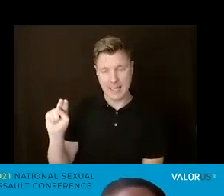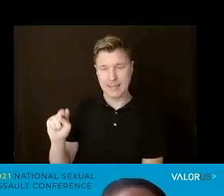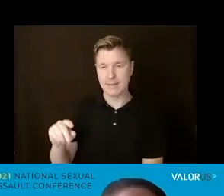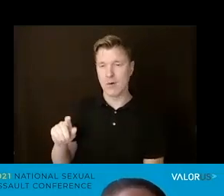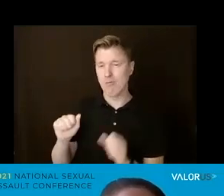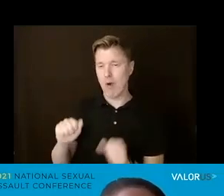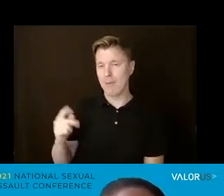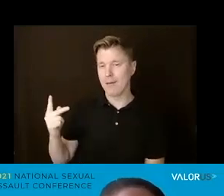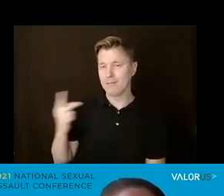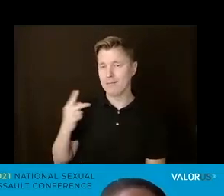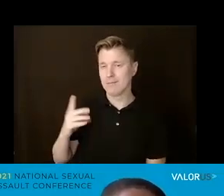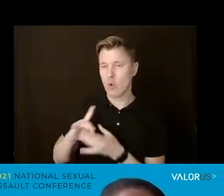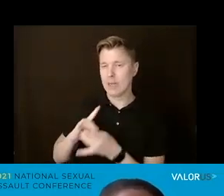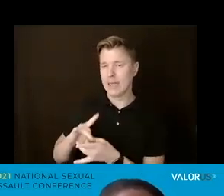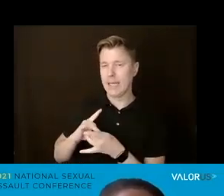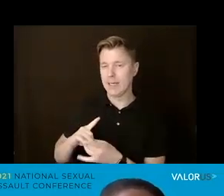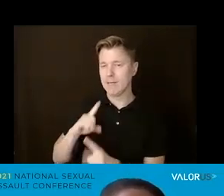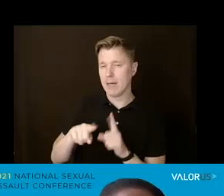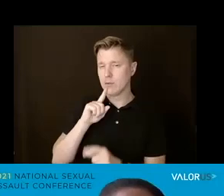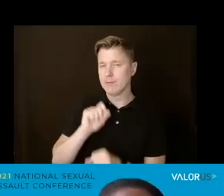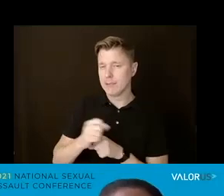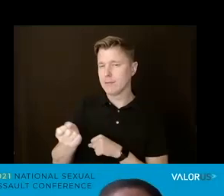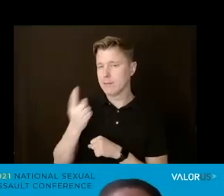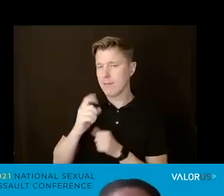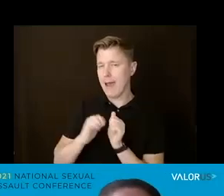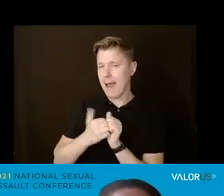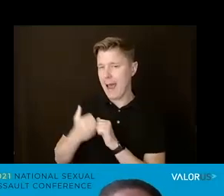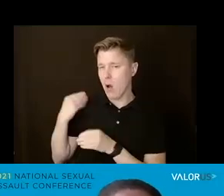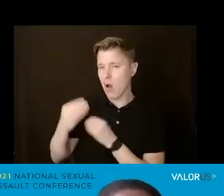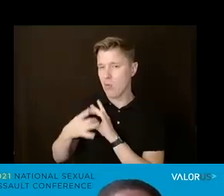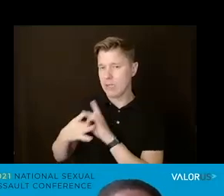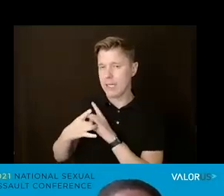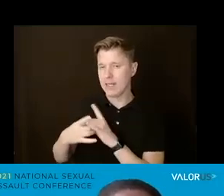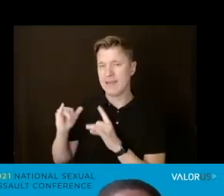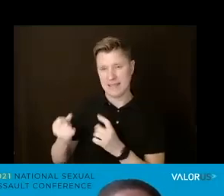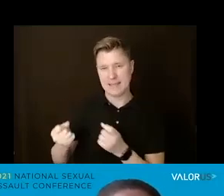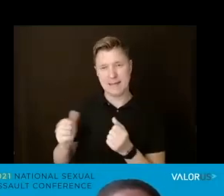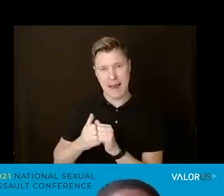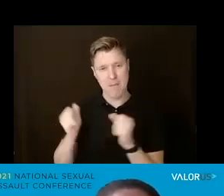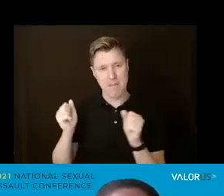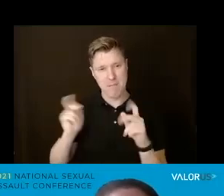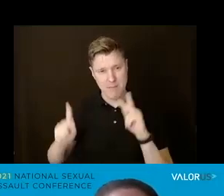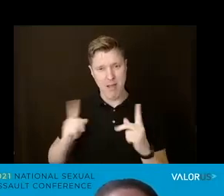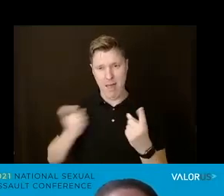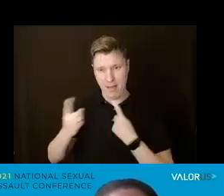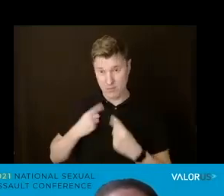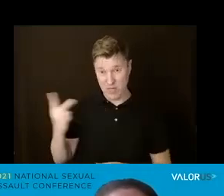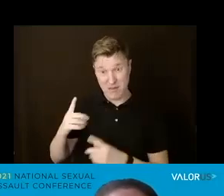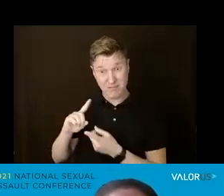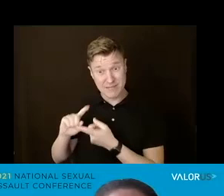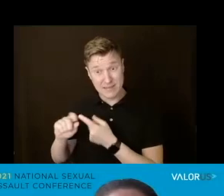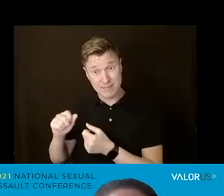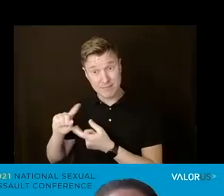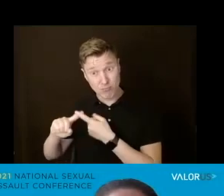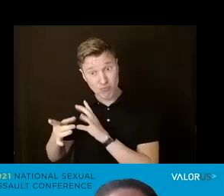don't actually know how. We don't have that history, so that's a question we get a lot. But I came to work